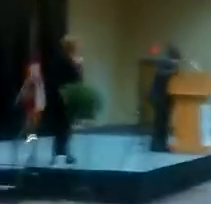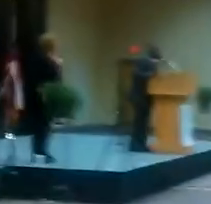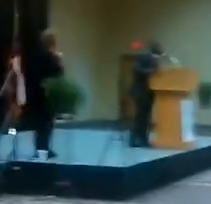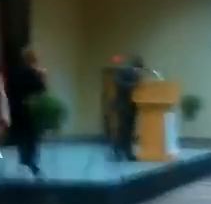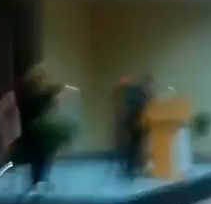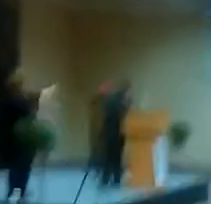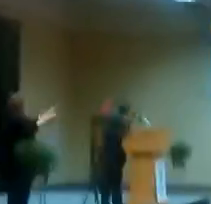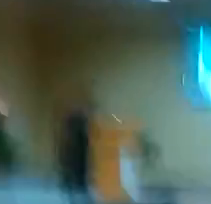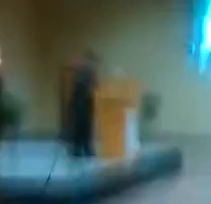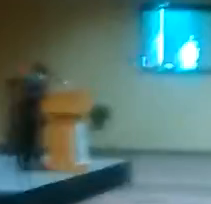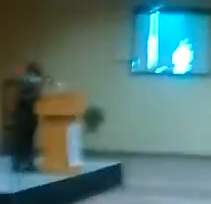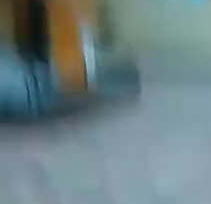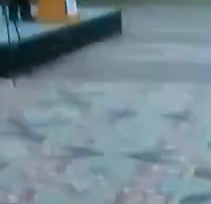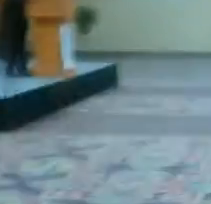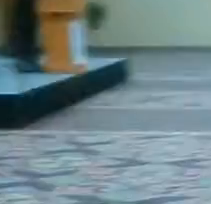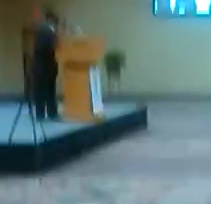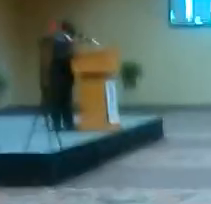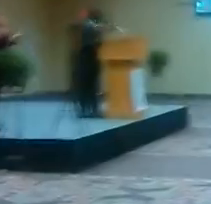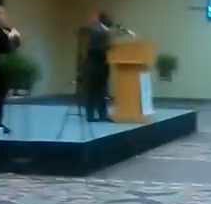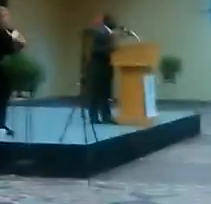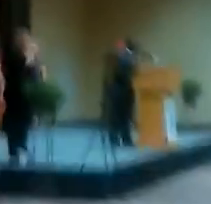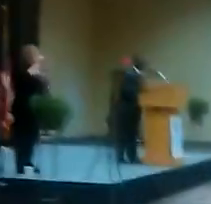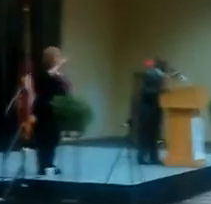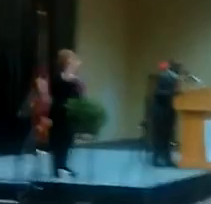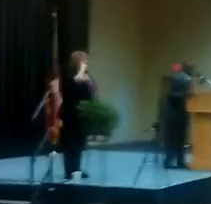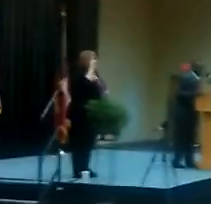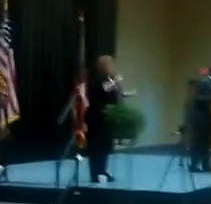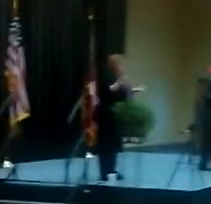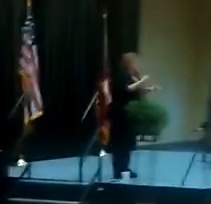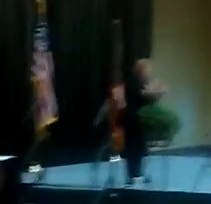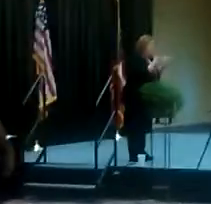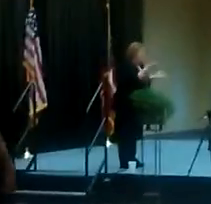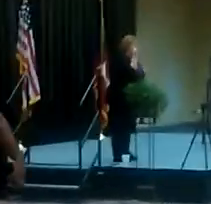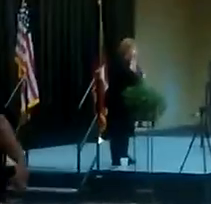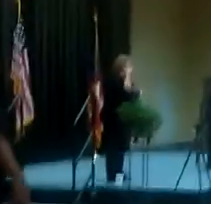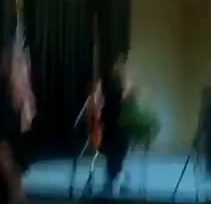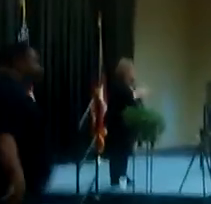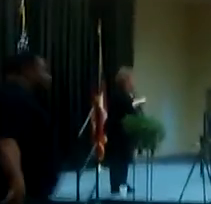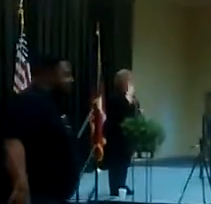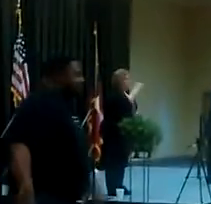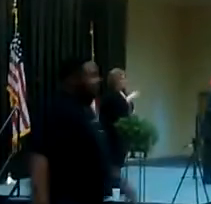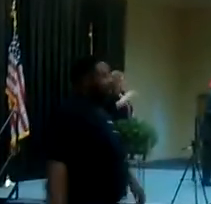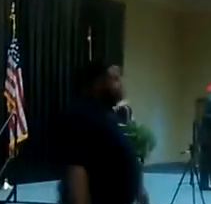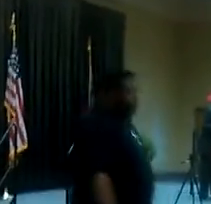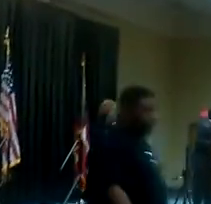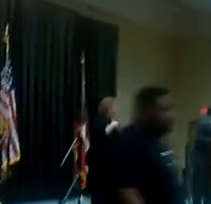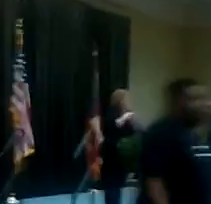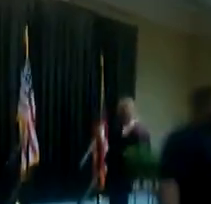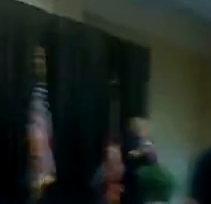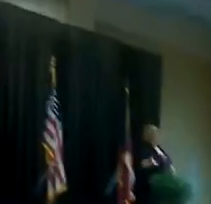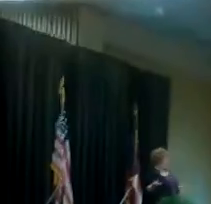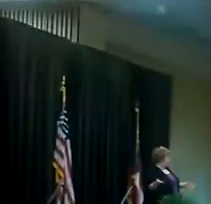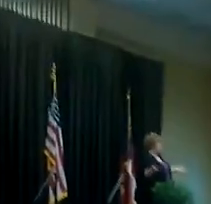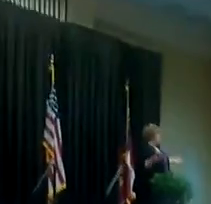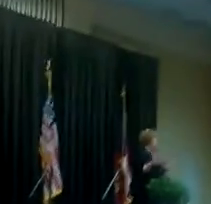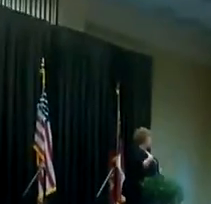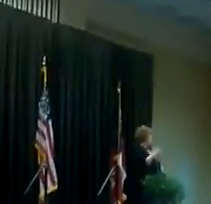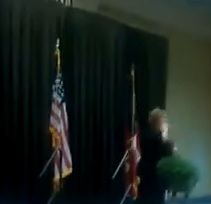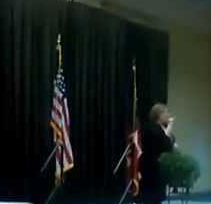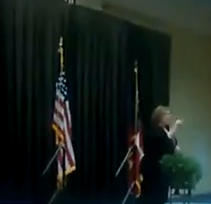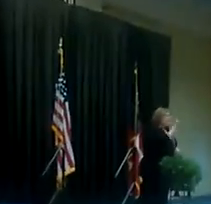I believe we're going to win in November, and I can believe we can do a lot better than that for our congressional candidates. I don't believe there's anywhere else